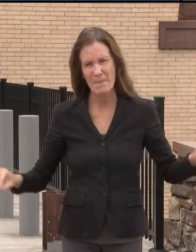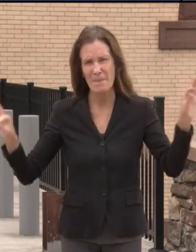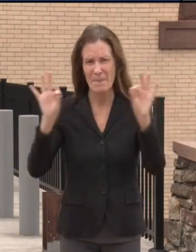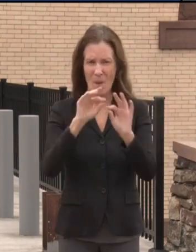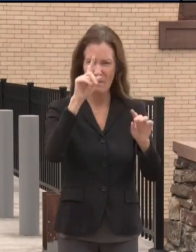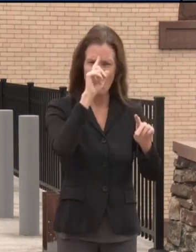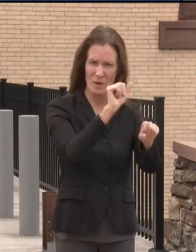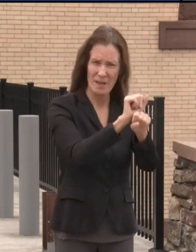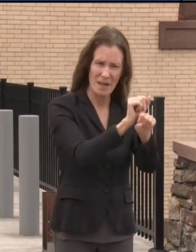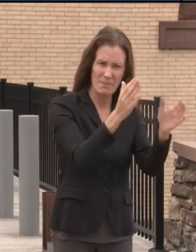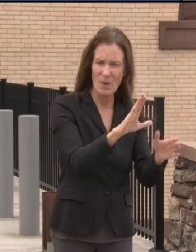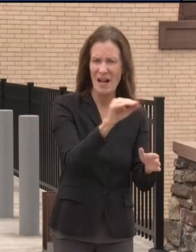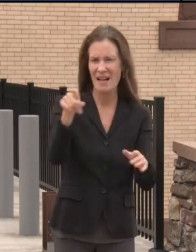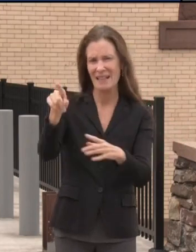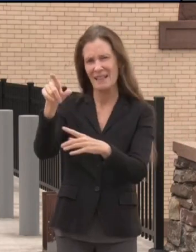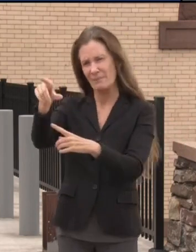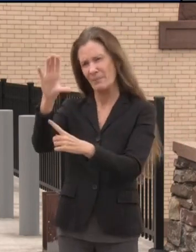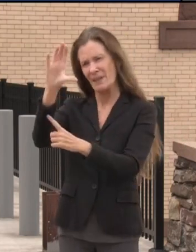business.